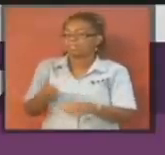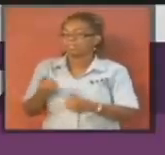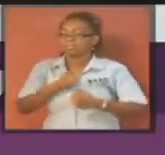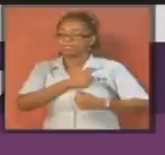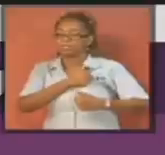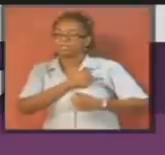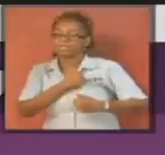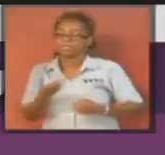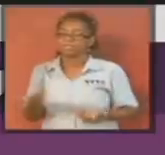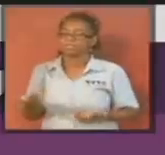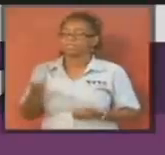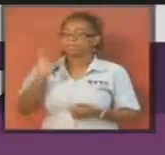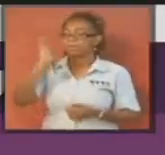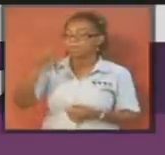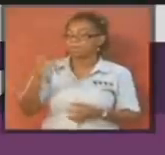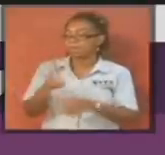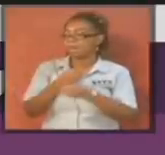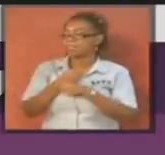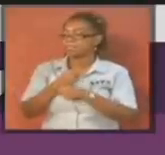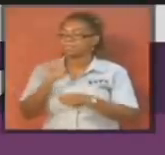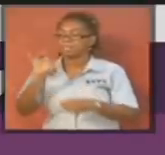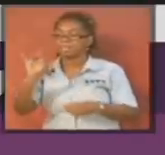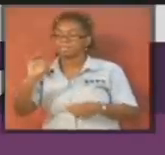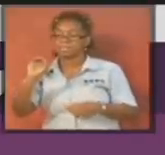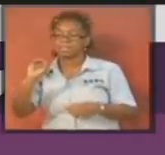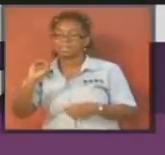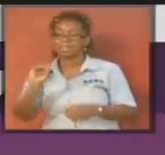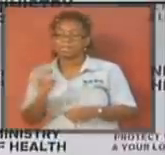receiving those vaccines? Thank you.